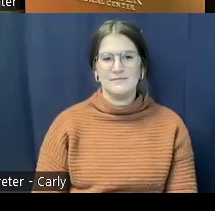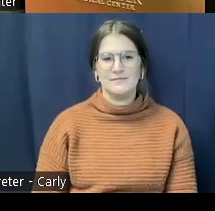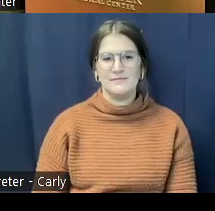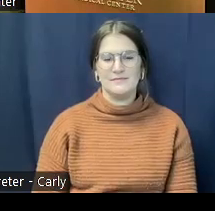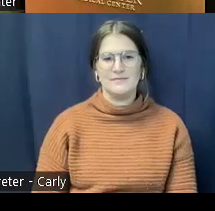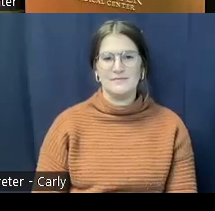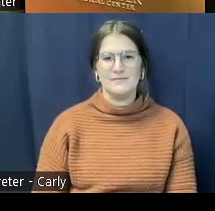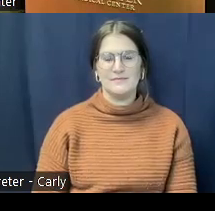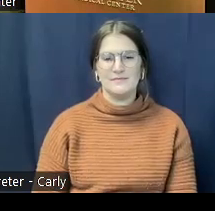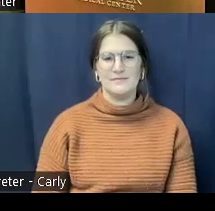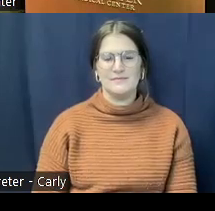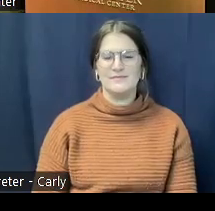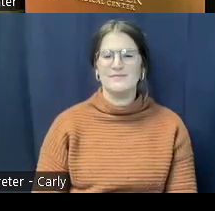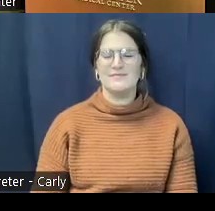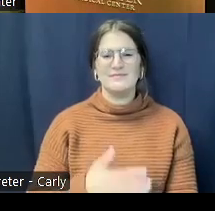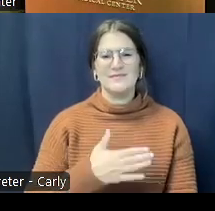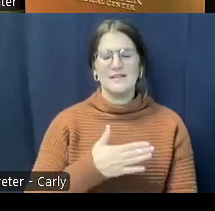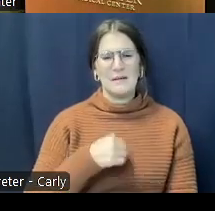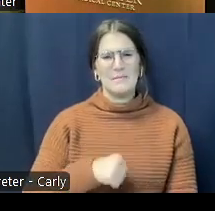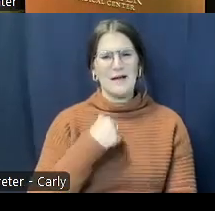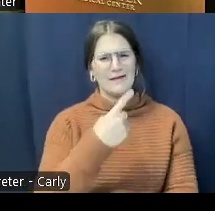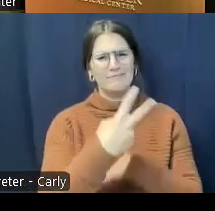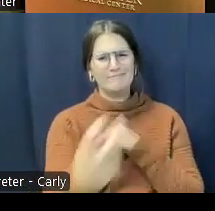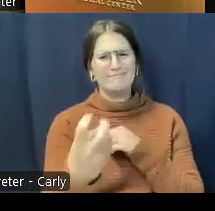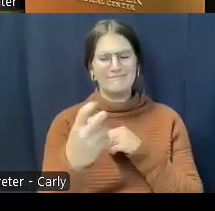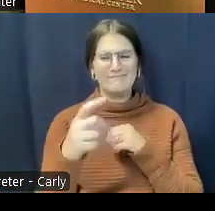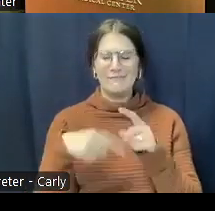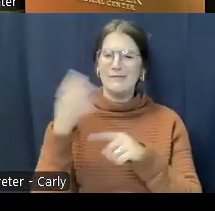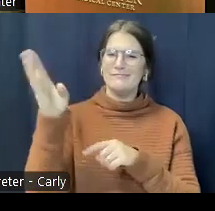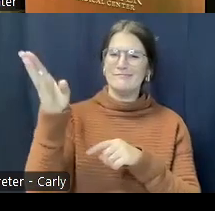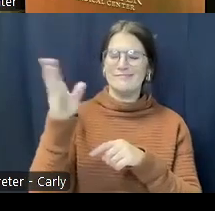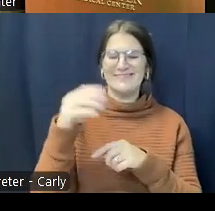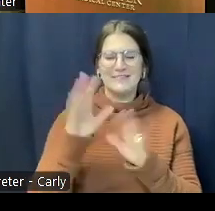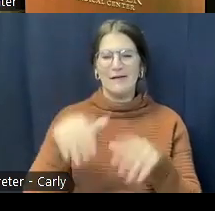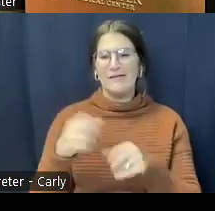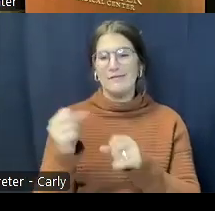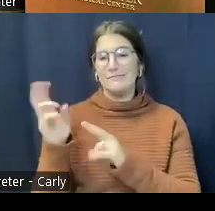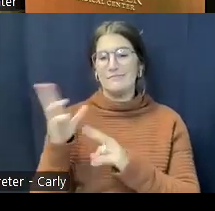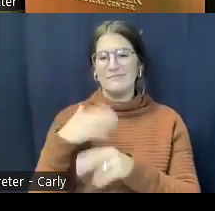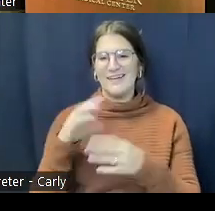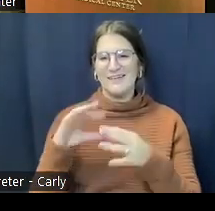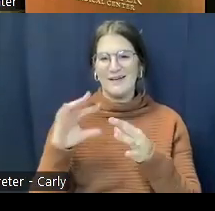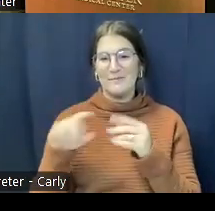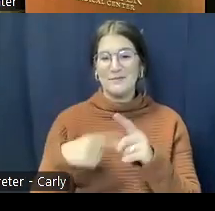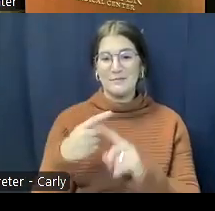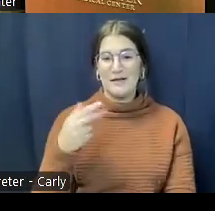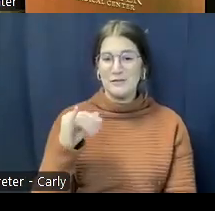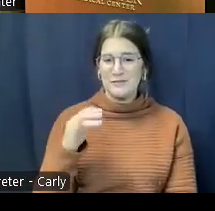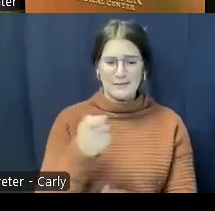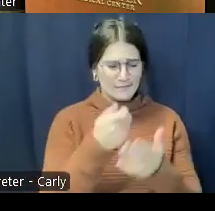You stole some of my thunder, Mike, so I'll get rid of all my comments about Giuseppe. That's gone, that's